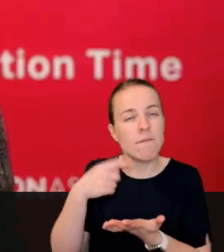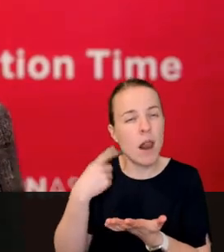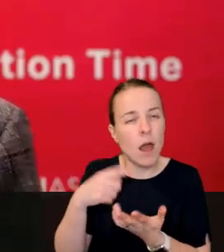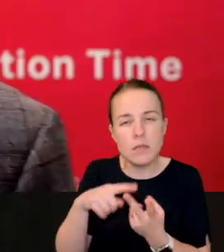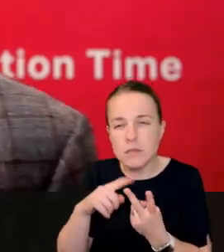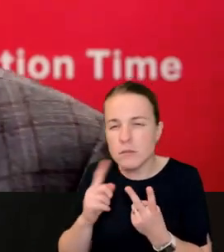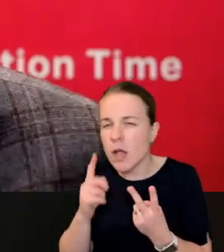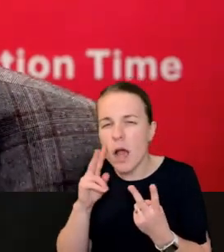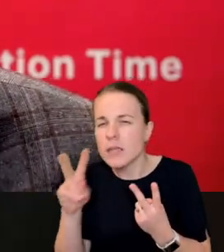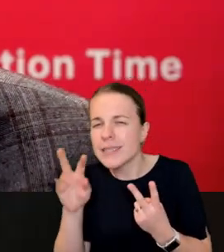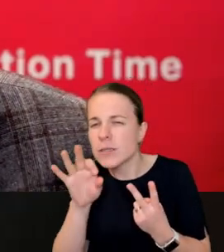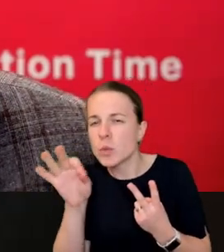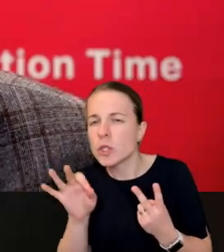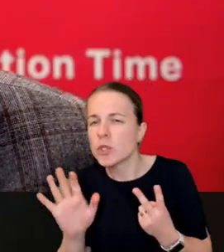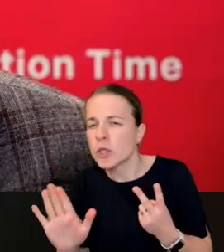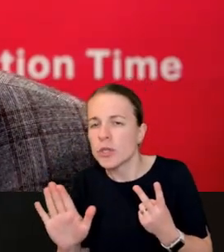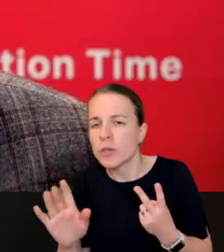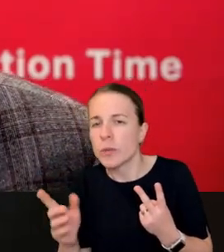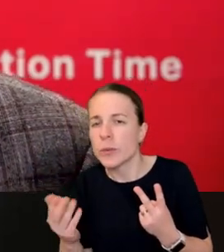that question.